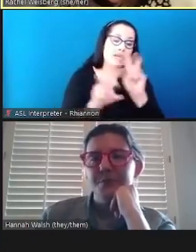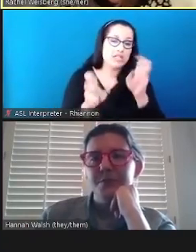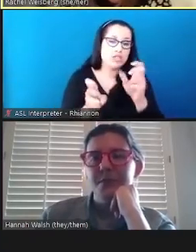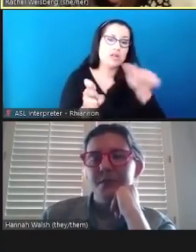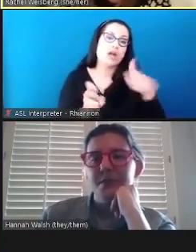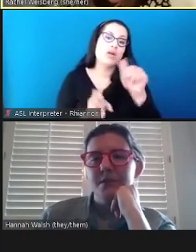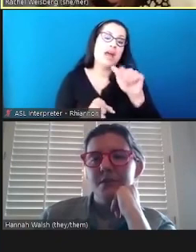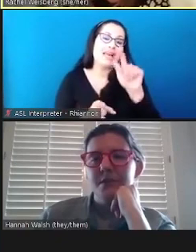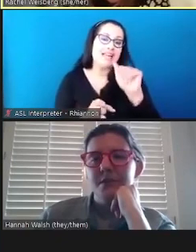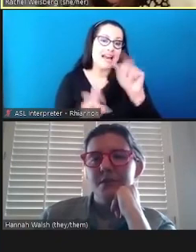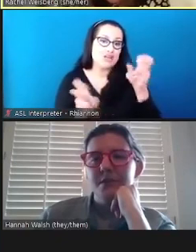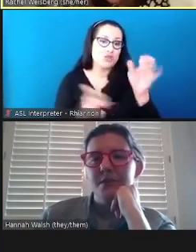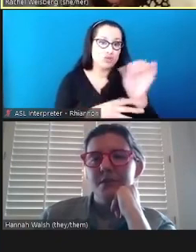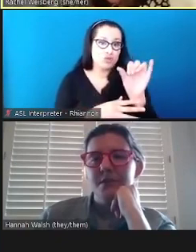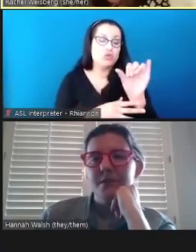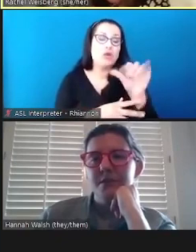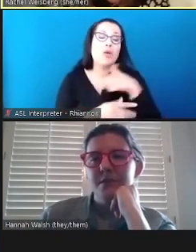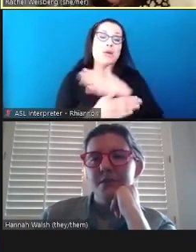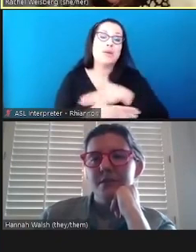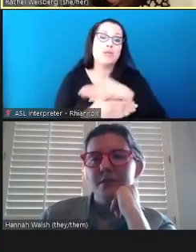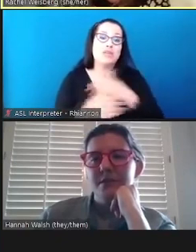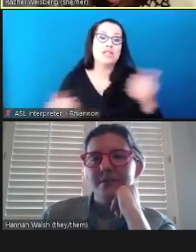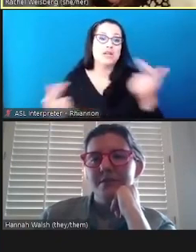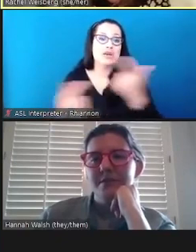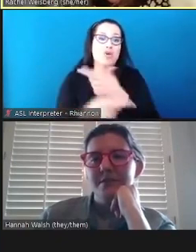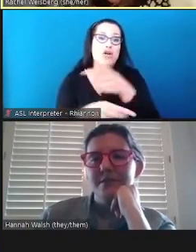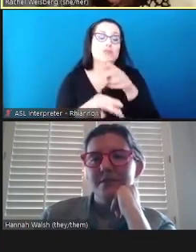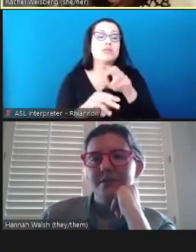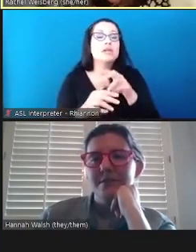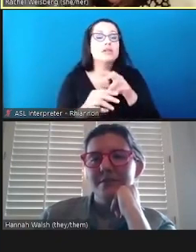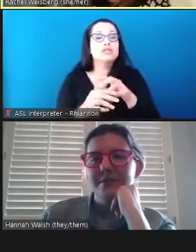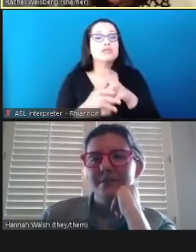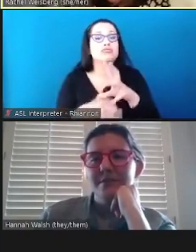ADA issues, and we appreciate you spending your